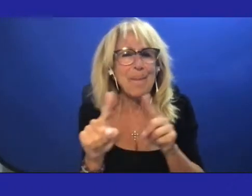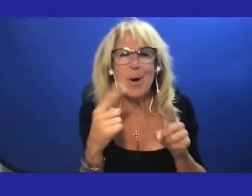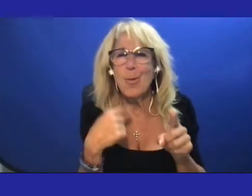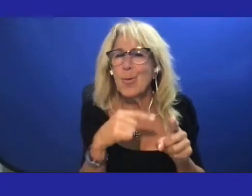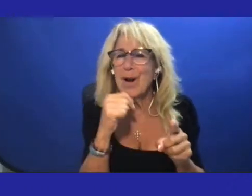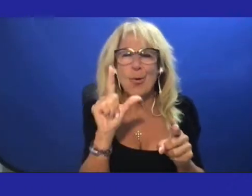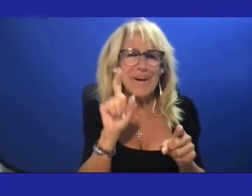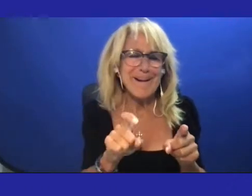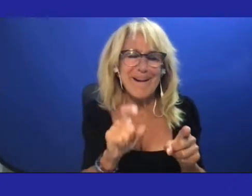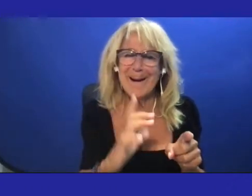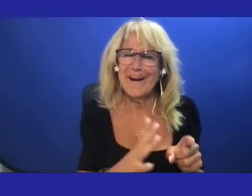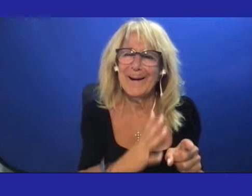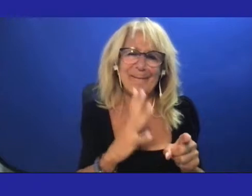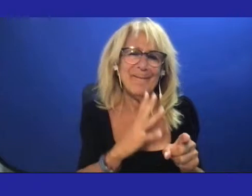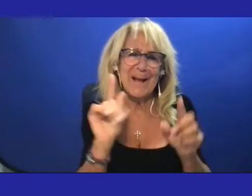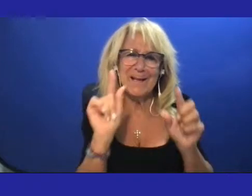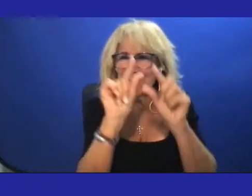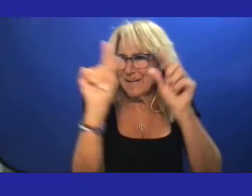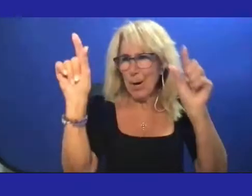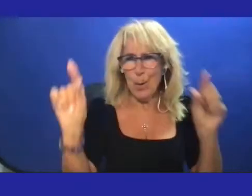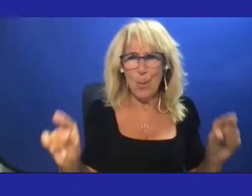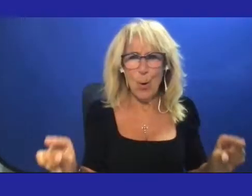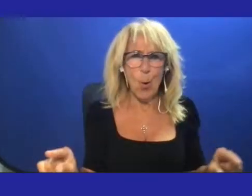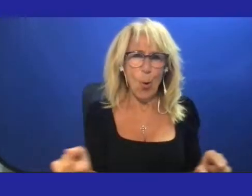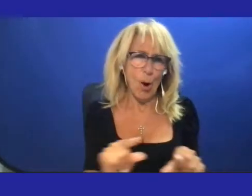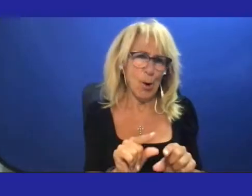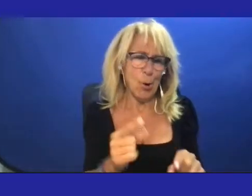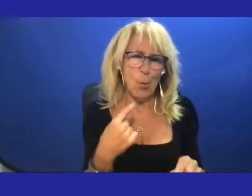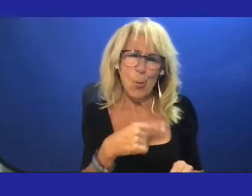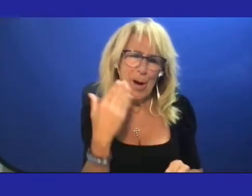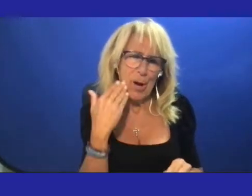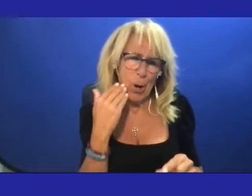right? We know who we are.